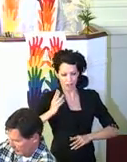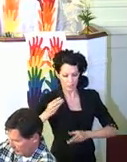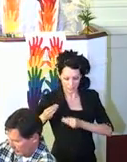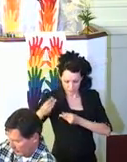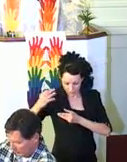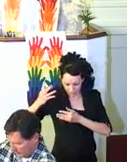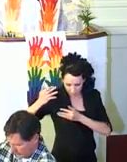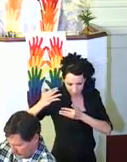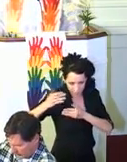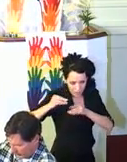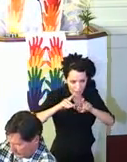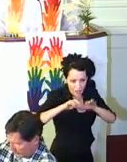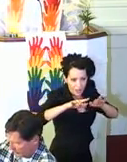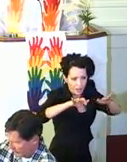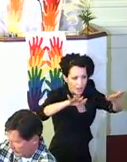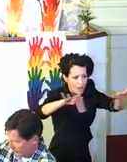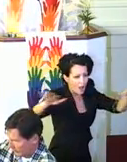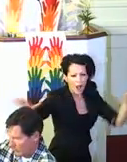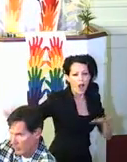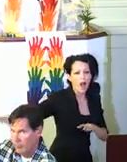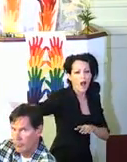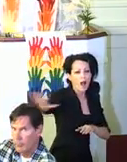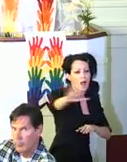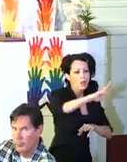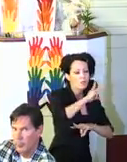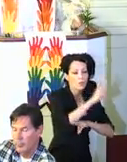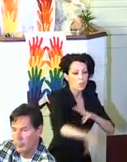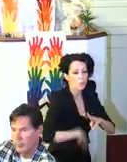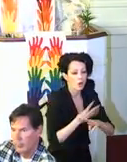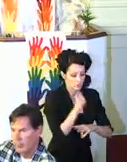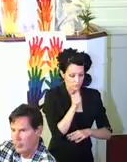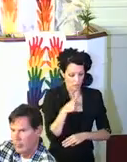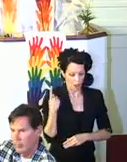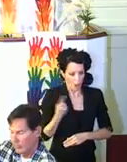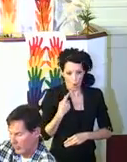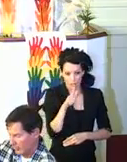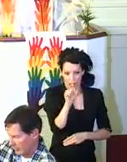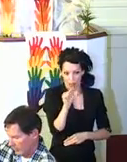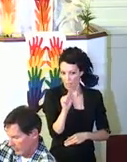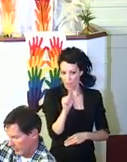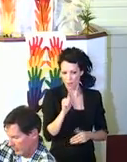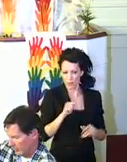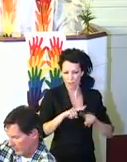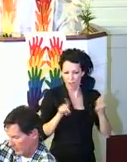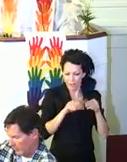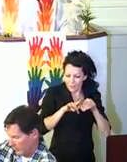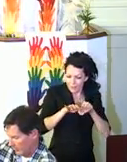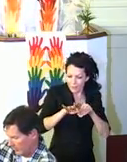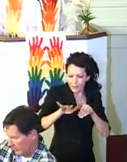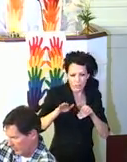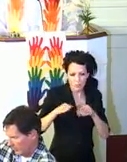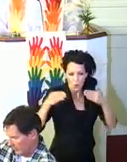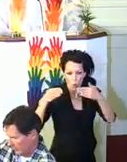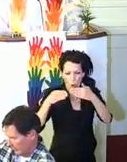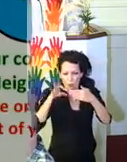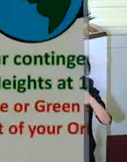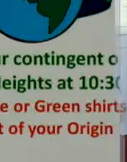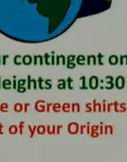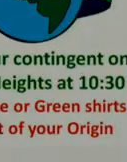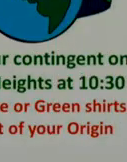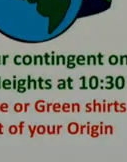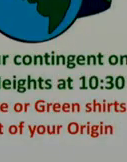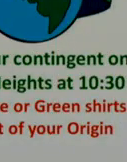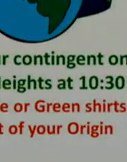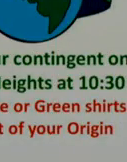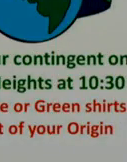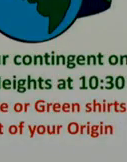become a global phenomenon of reaching out beyond just the walls of Los Angeles to all the corners of the world. And so